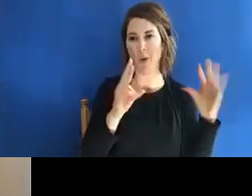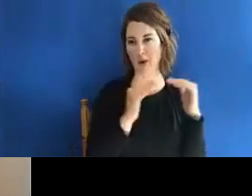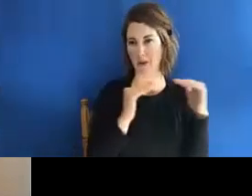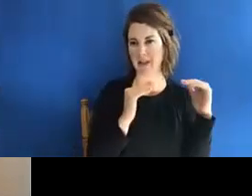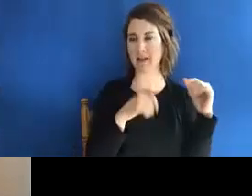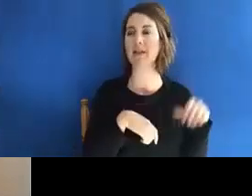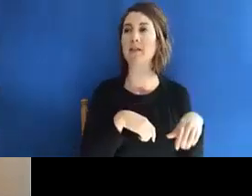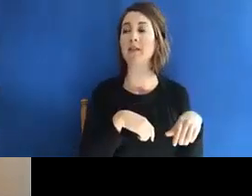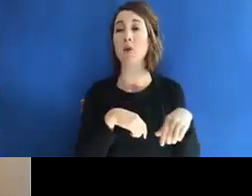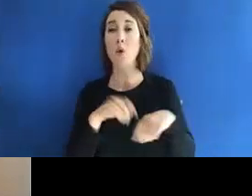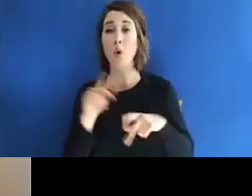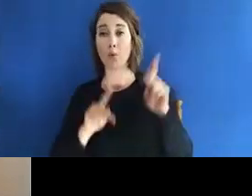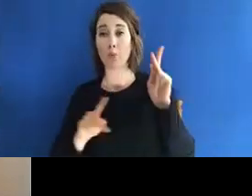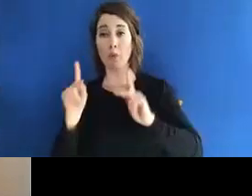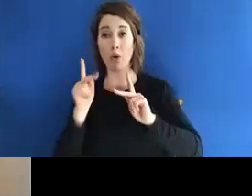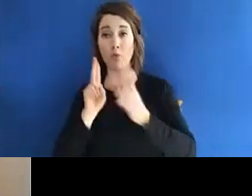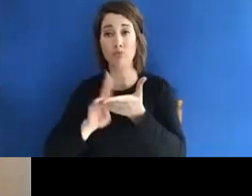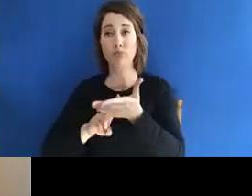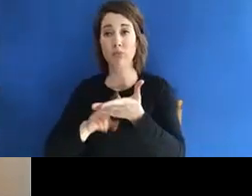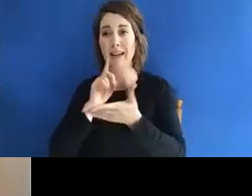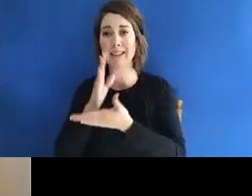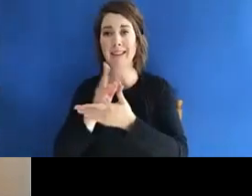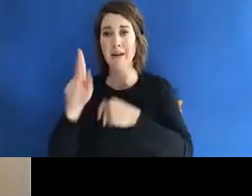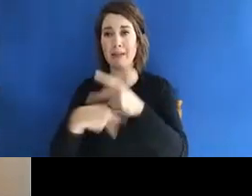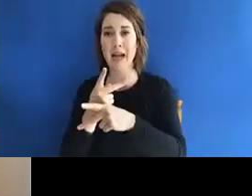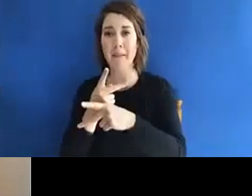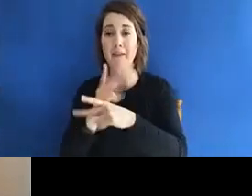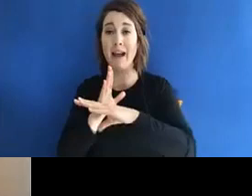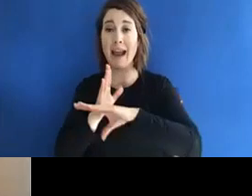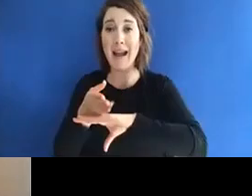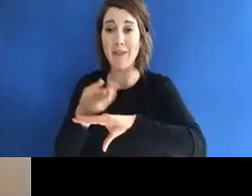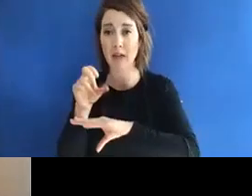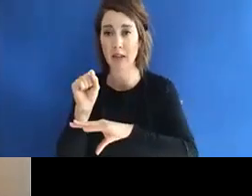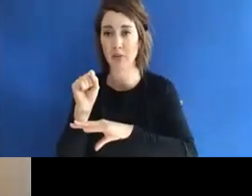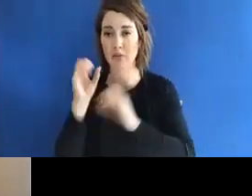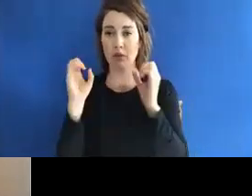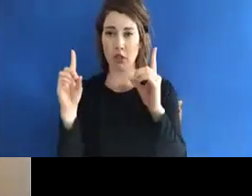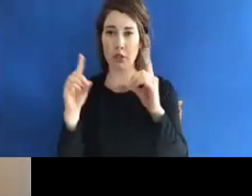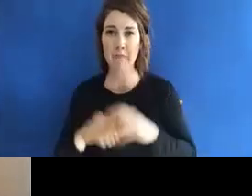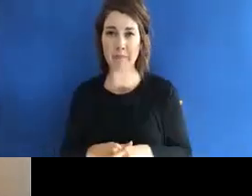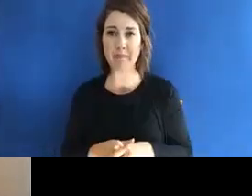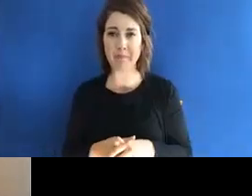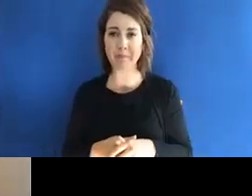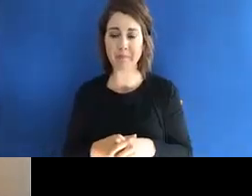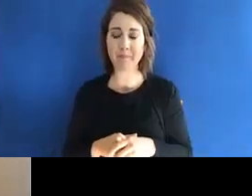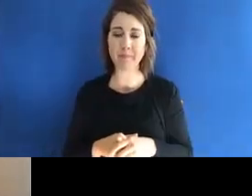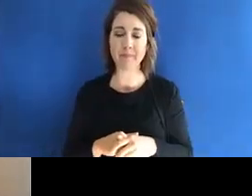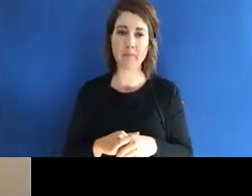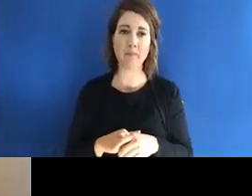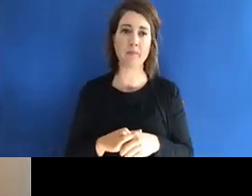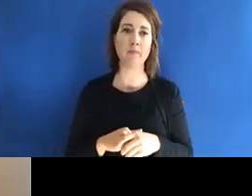those students who were in some type of post-secondary education program. Like the number